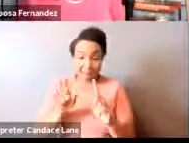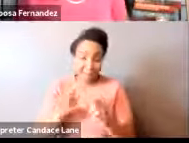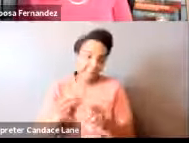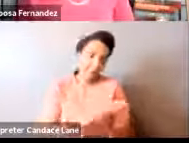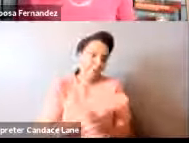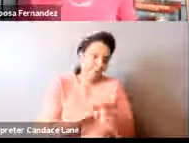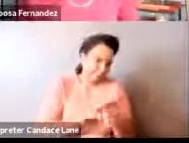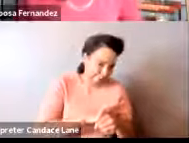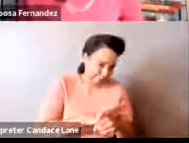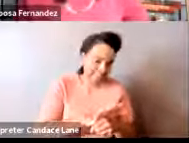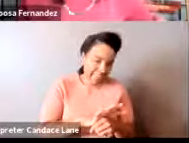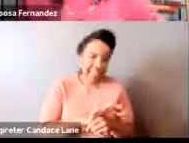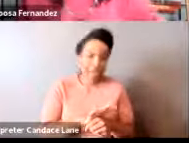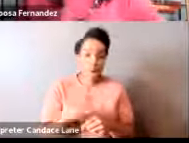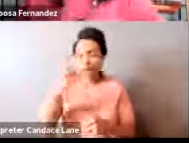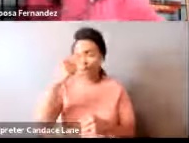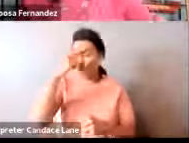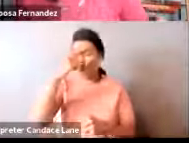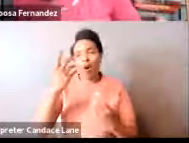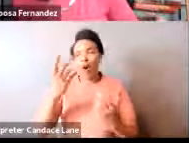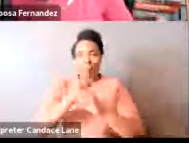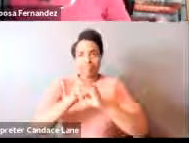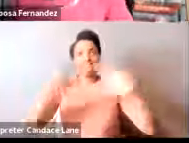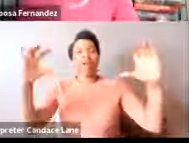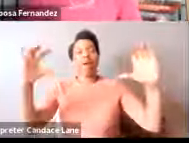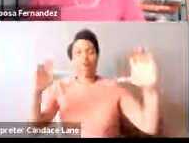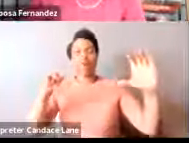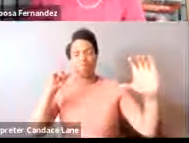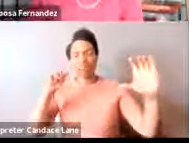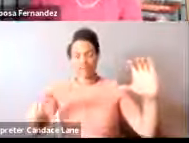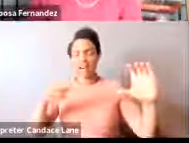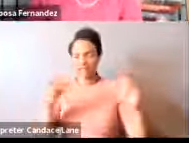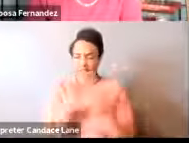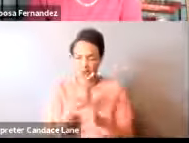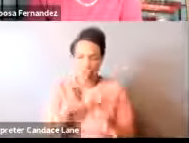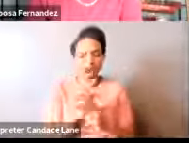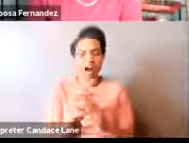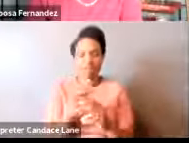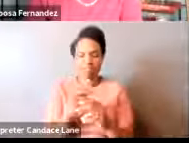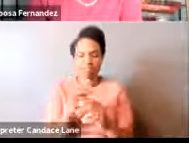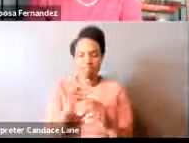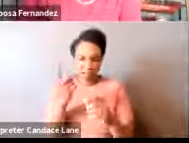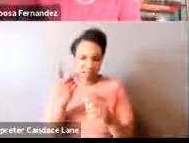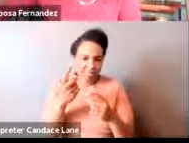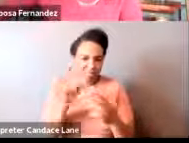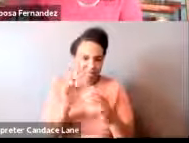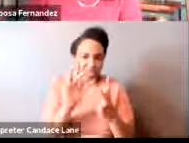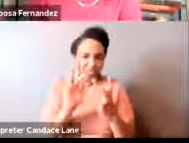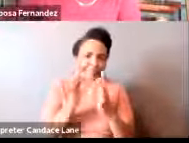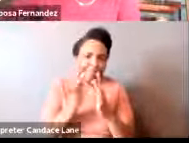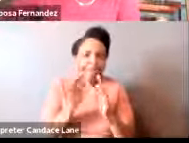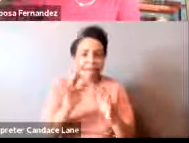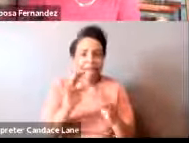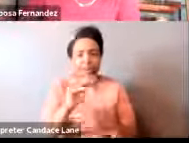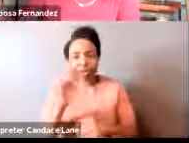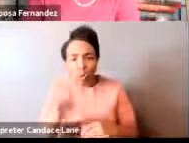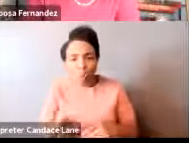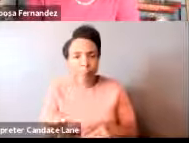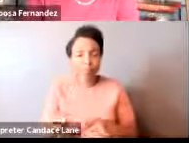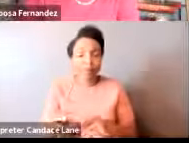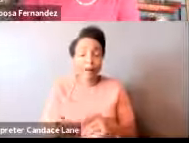And we're gonna do it. Even if we have to, you know, we could figure it out virtually. But to be accompanied by